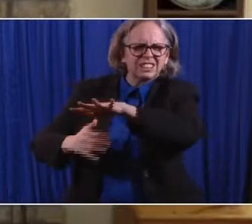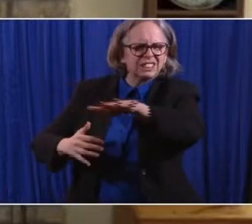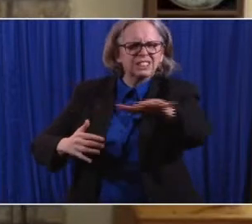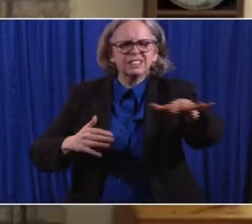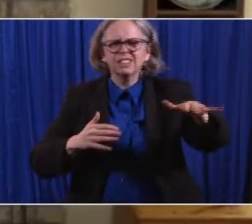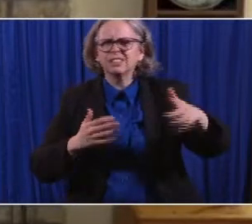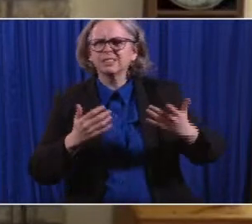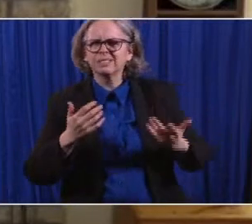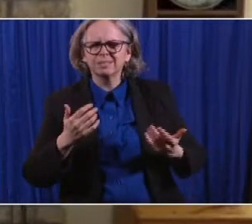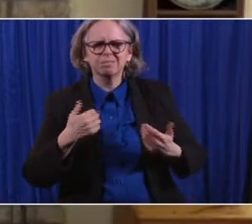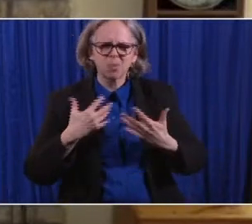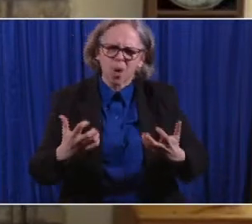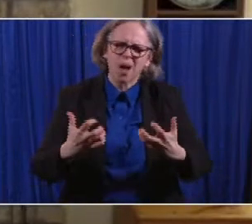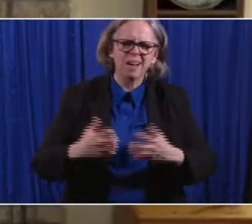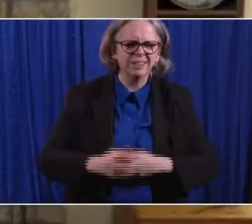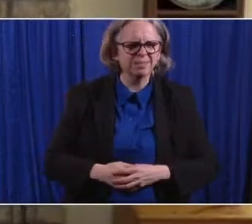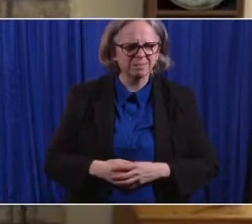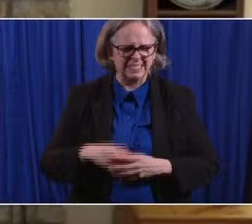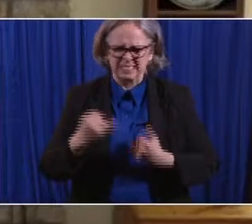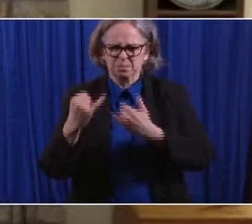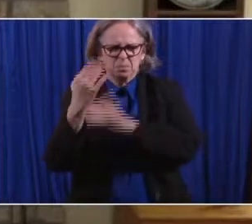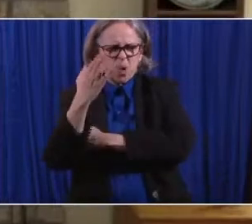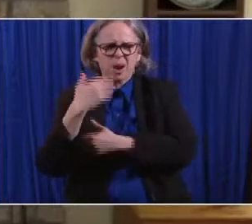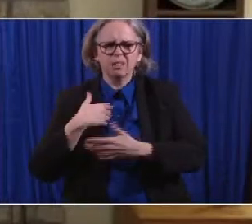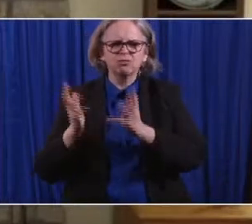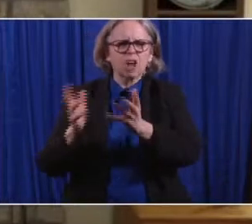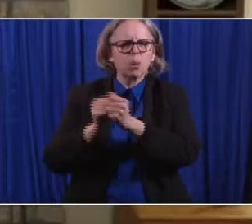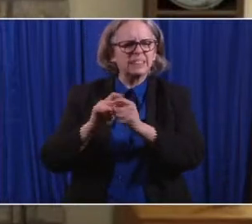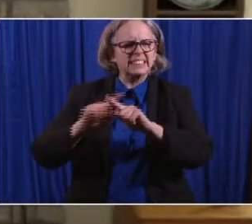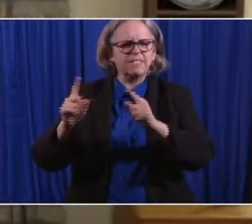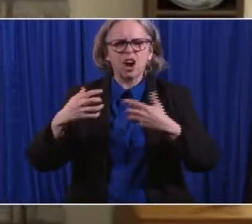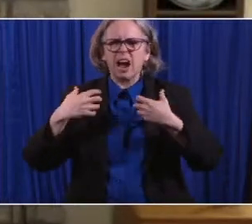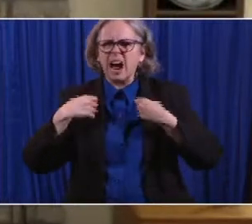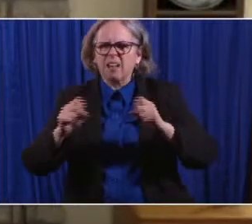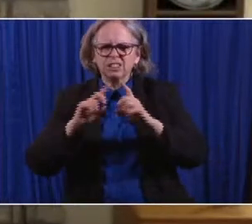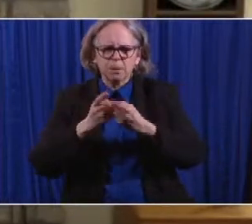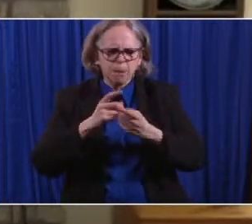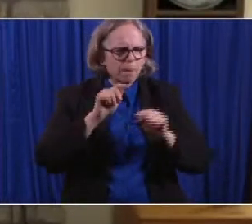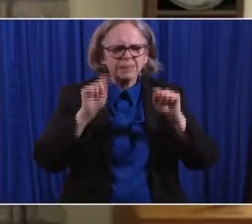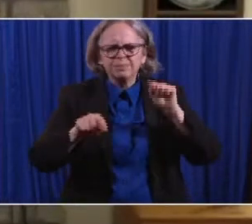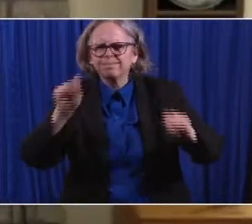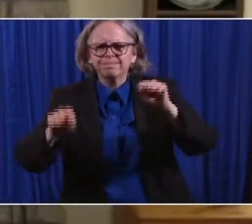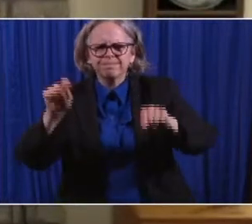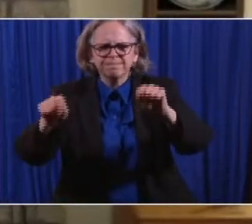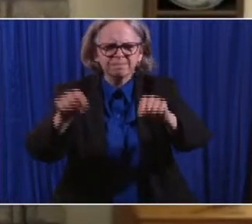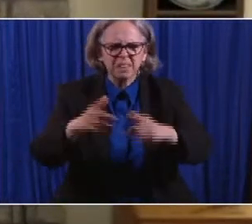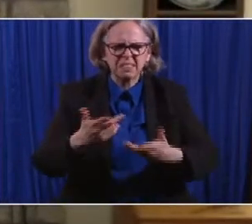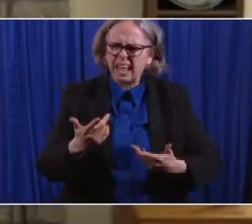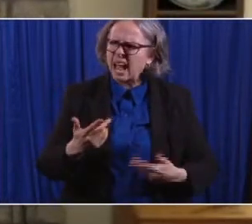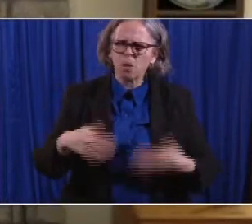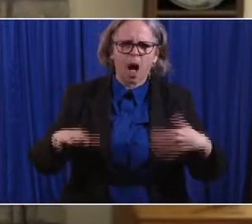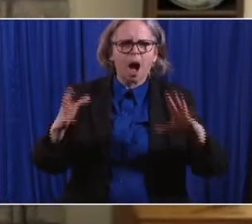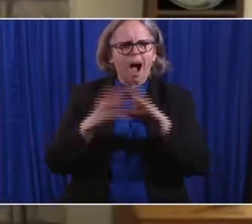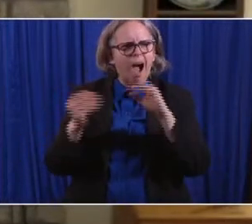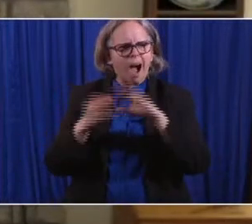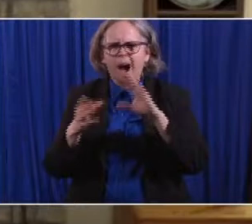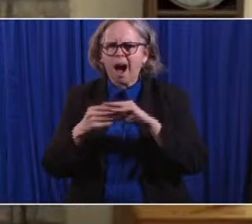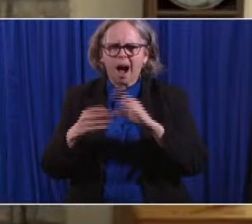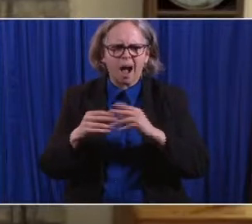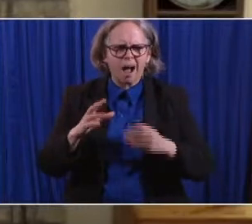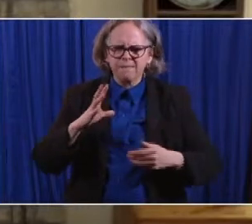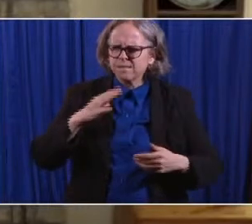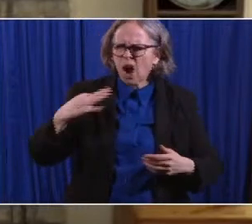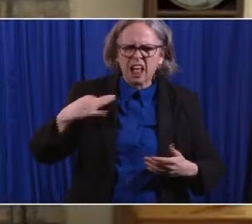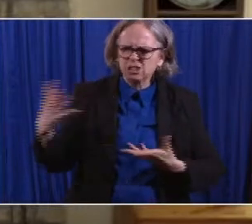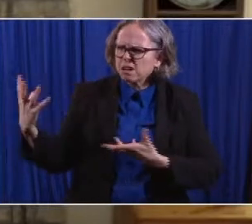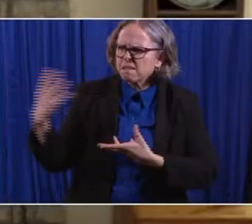departments, a number of them just remarked at the amazing volunteers who it's taken to get this job of vaccination